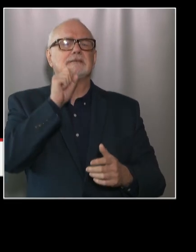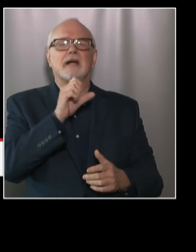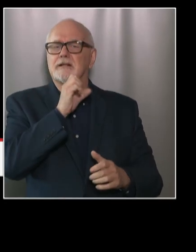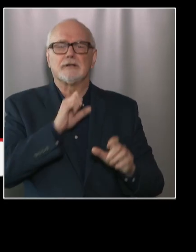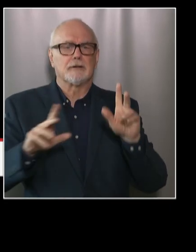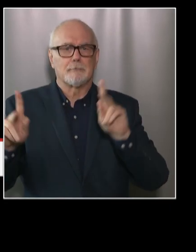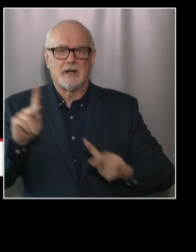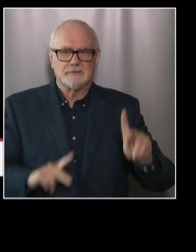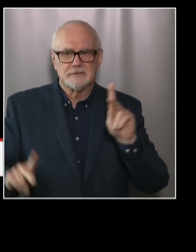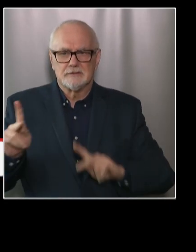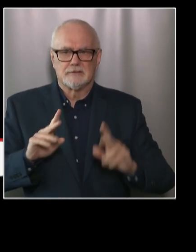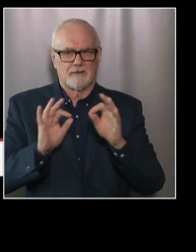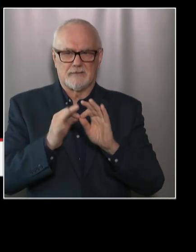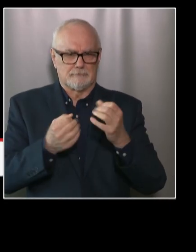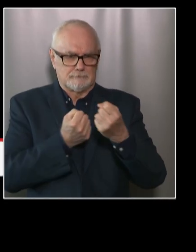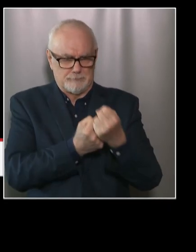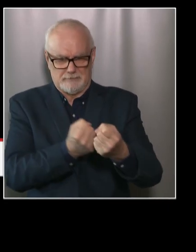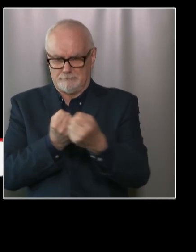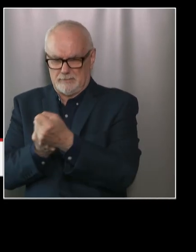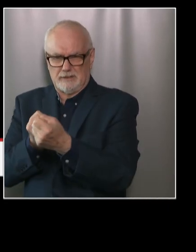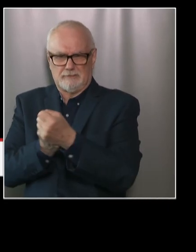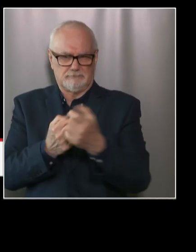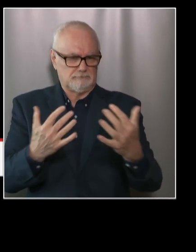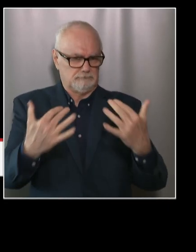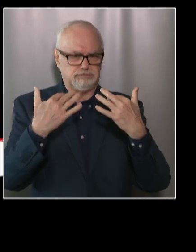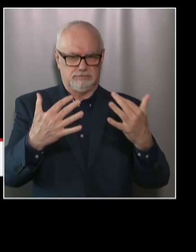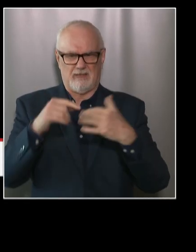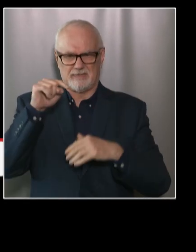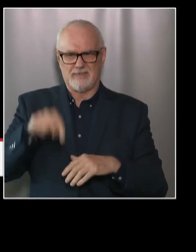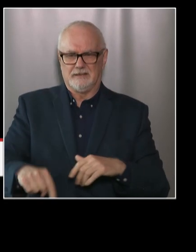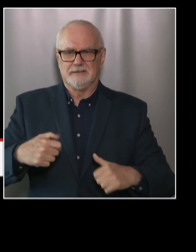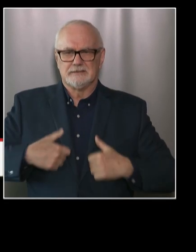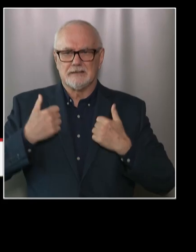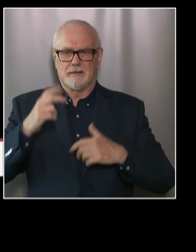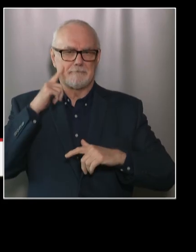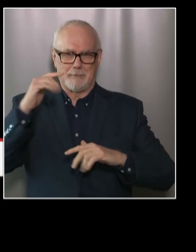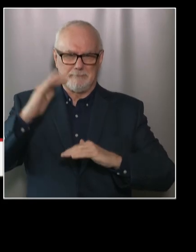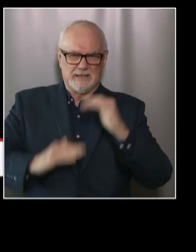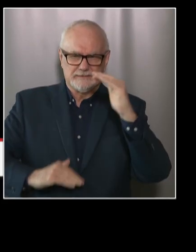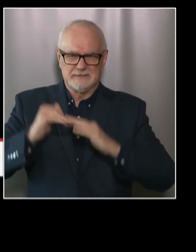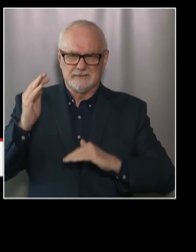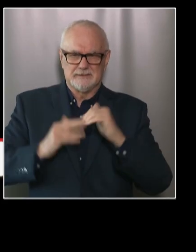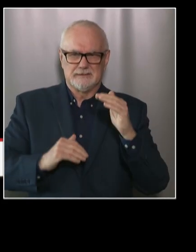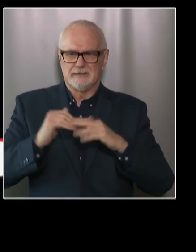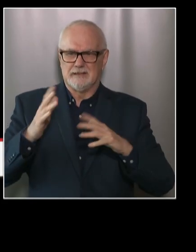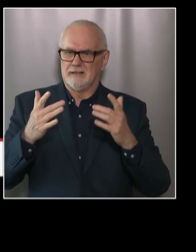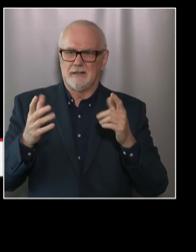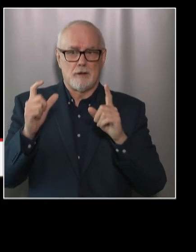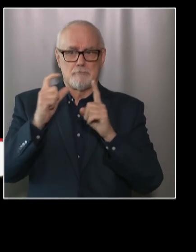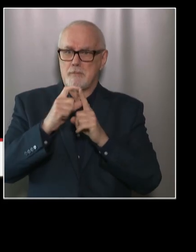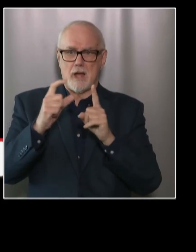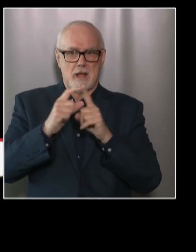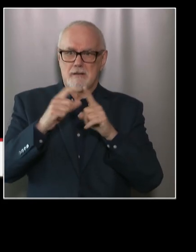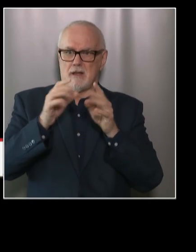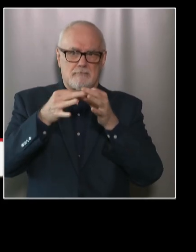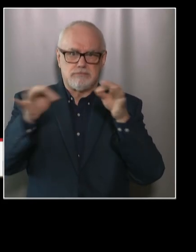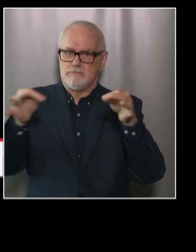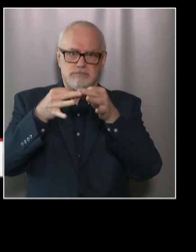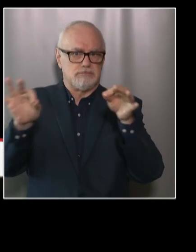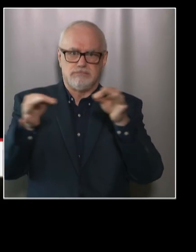renovate the Lisner Louise Dixon Hurt Homes assisted living residence, delivering